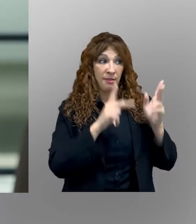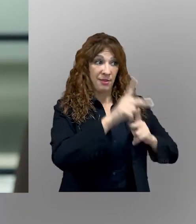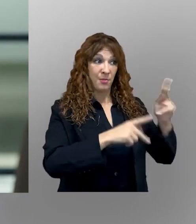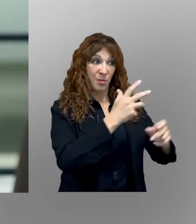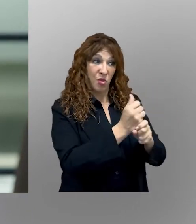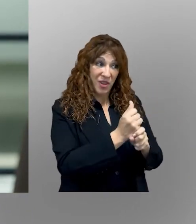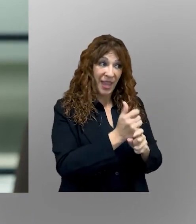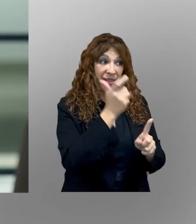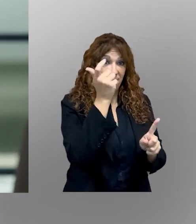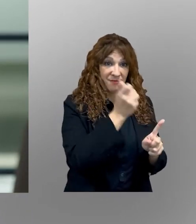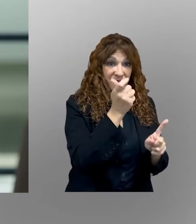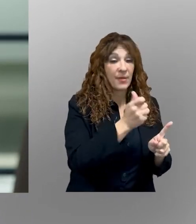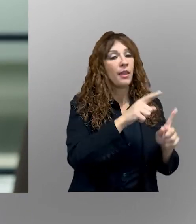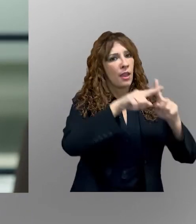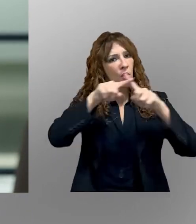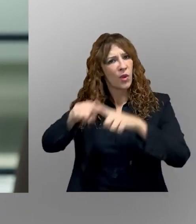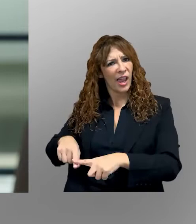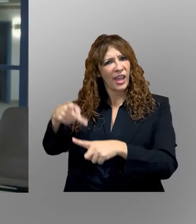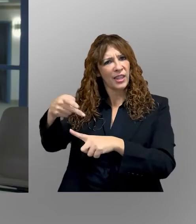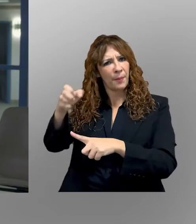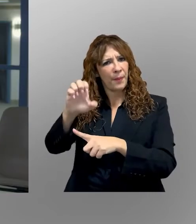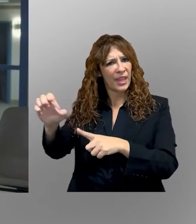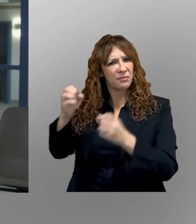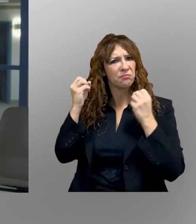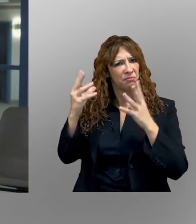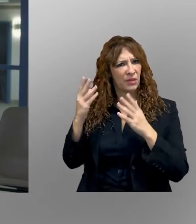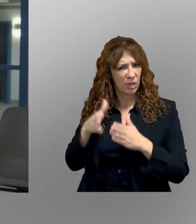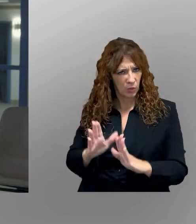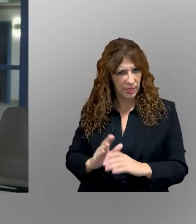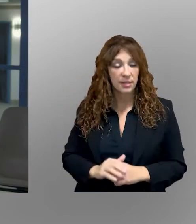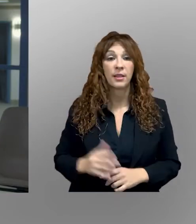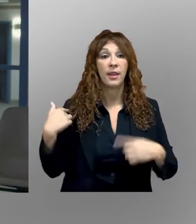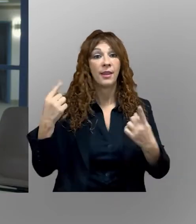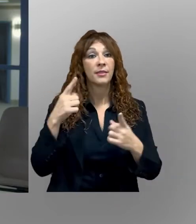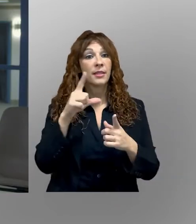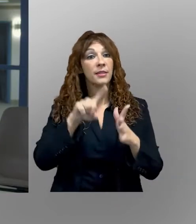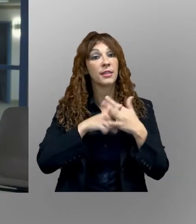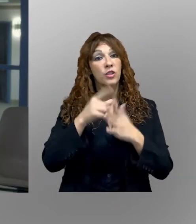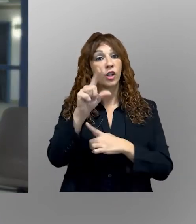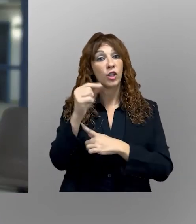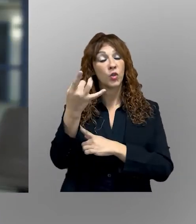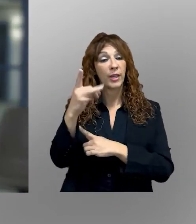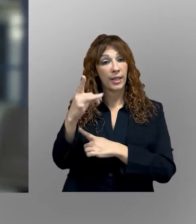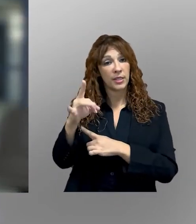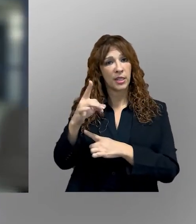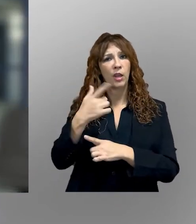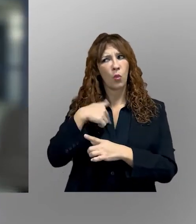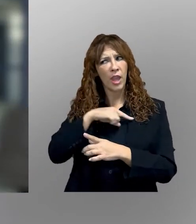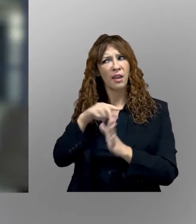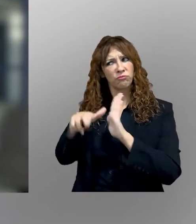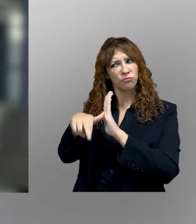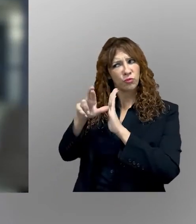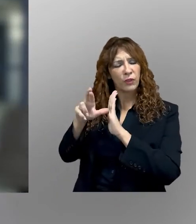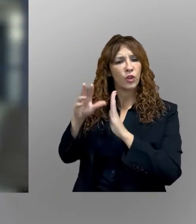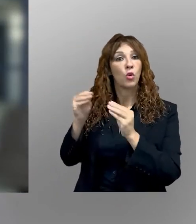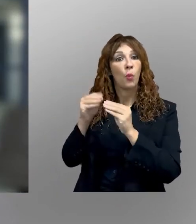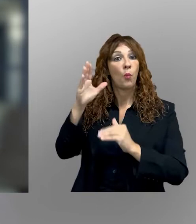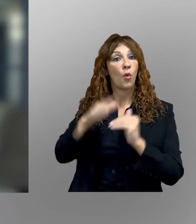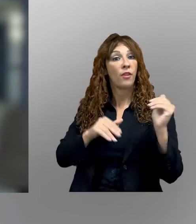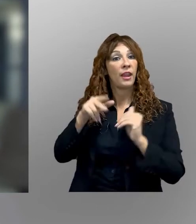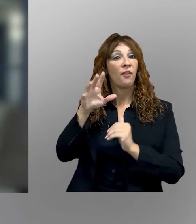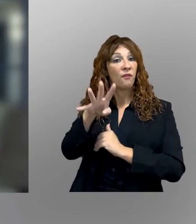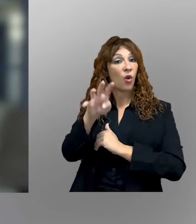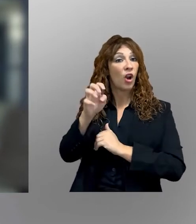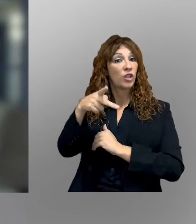beneficiaries rely on the payee in a lot of ways. Since the initiative started in 2018, we have reviewed more than